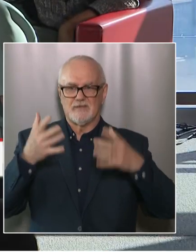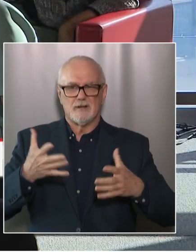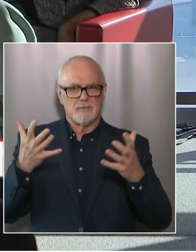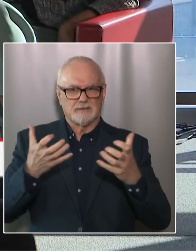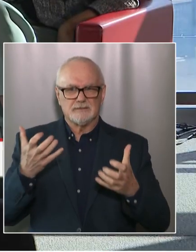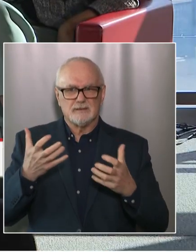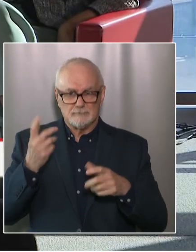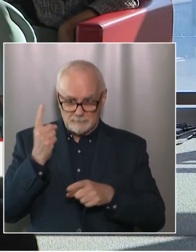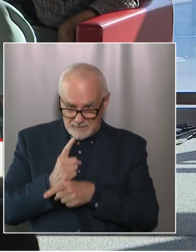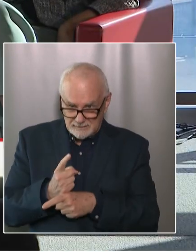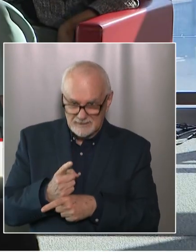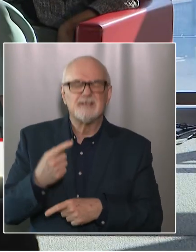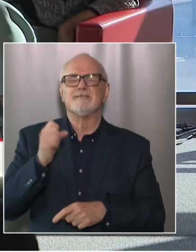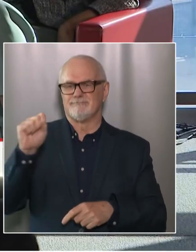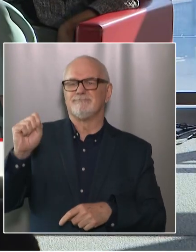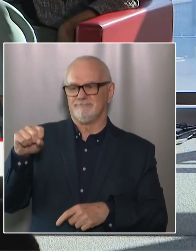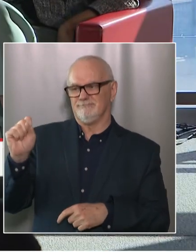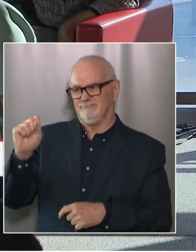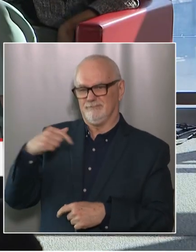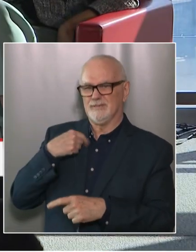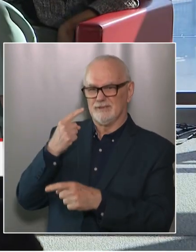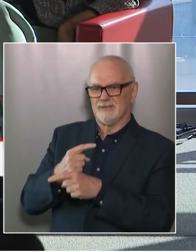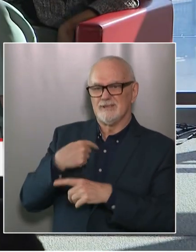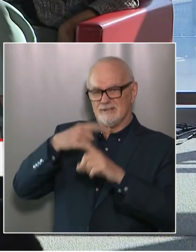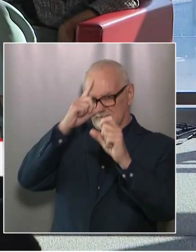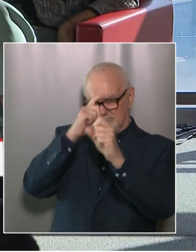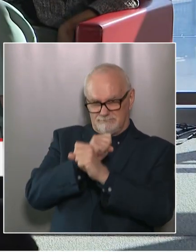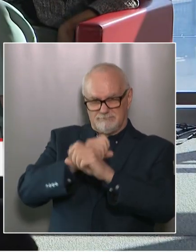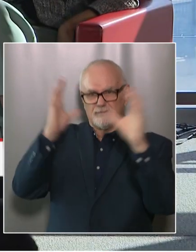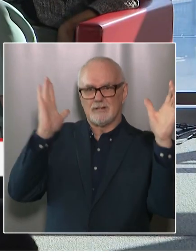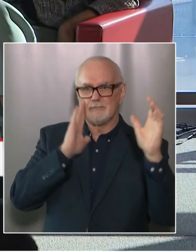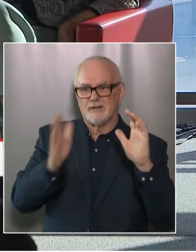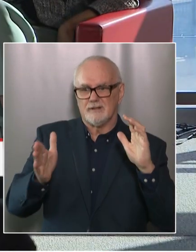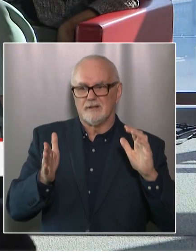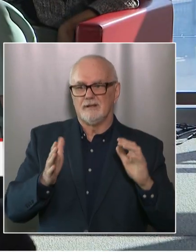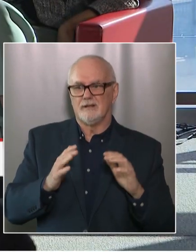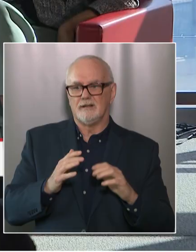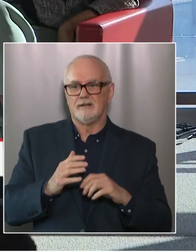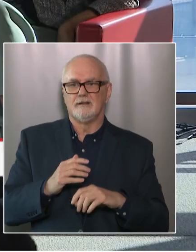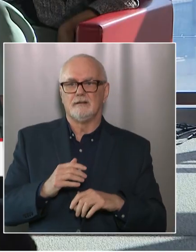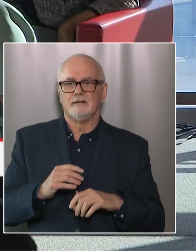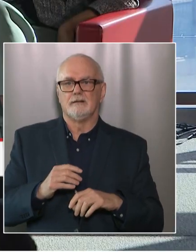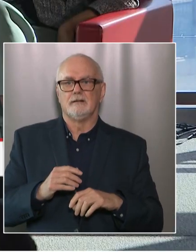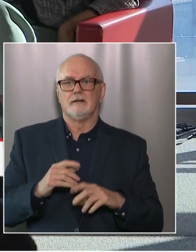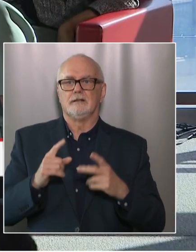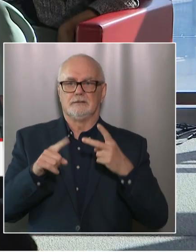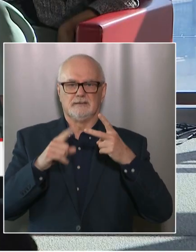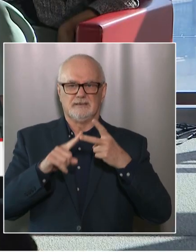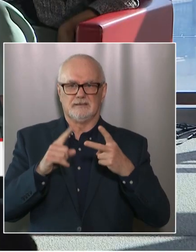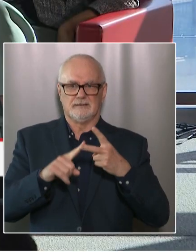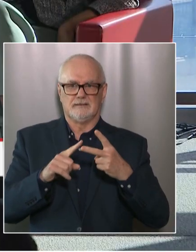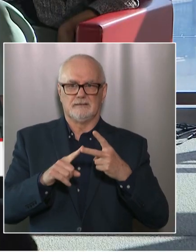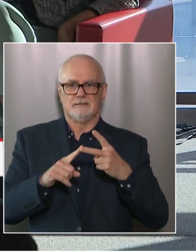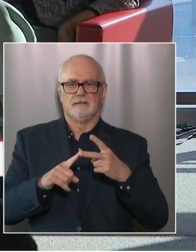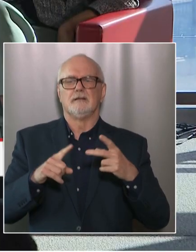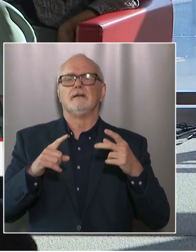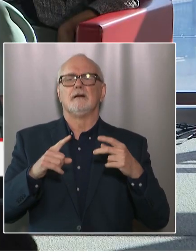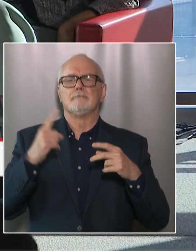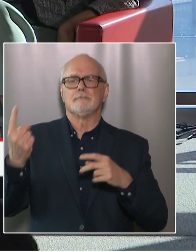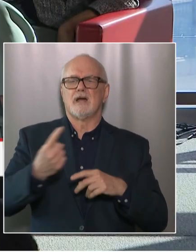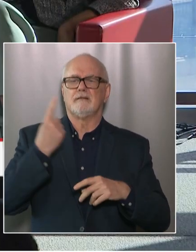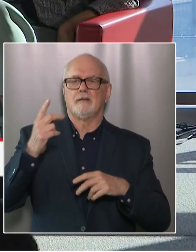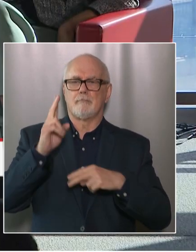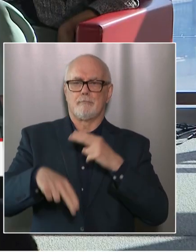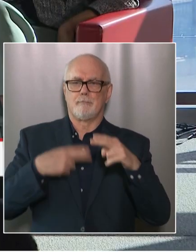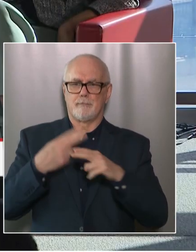Something else that you said is that you have some definitive thoughts about mambo sauce. I know that you've said that in the past as well. Is